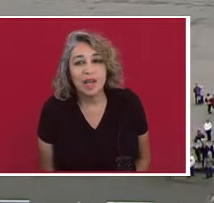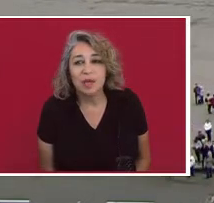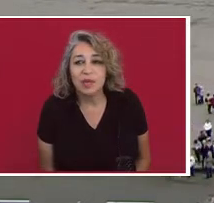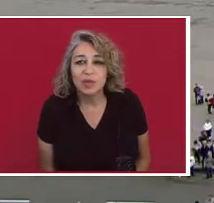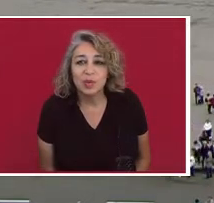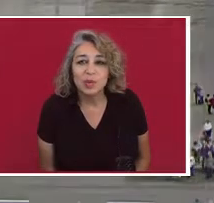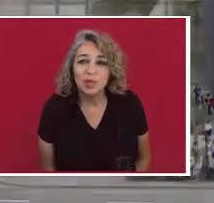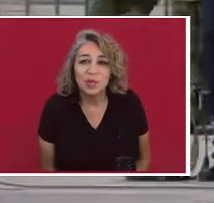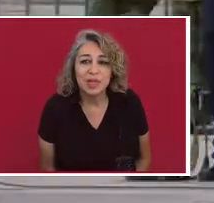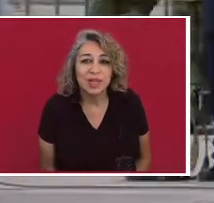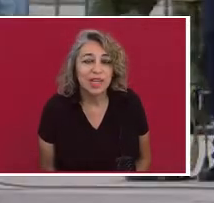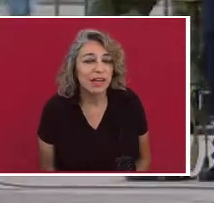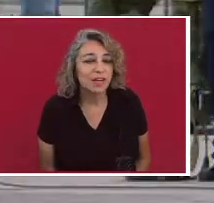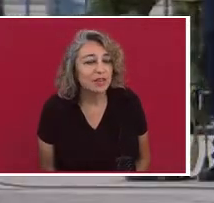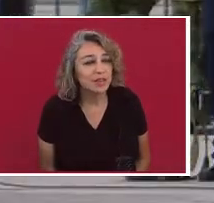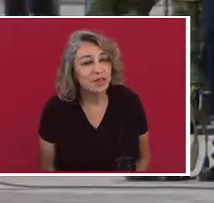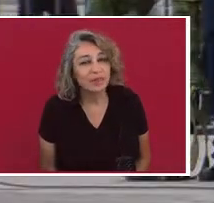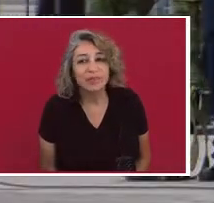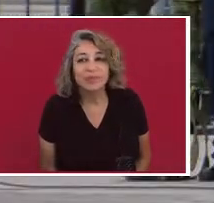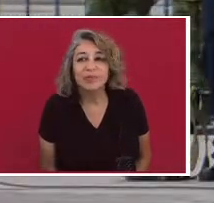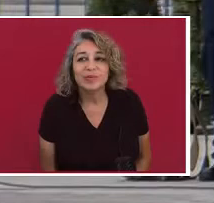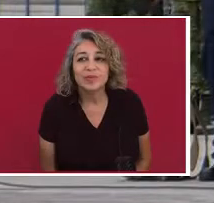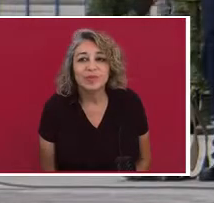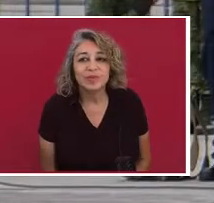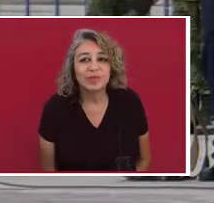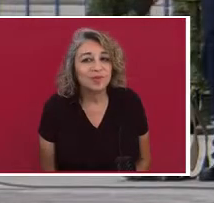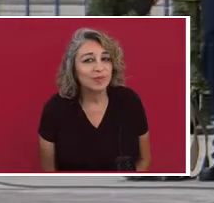which we'll do a little later.